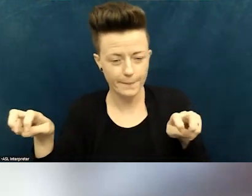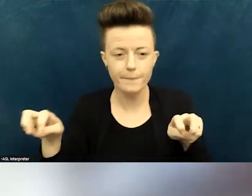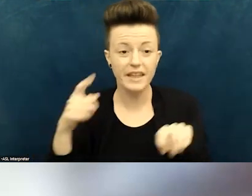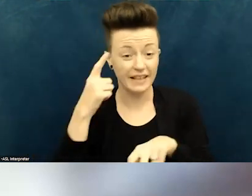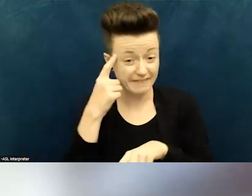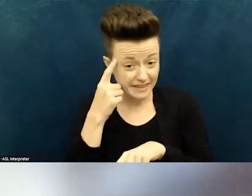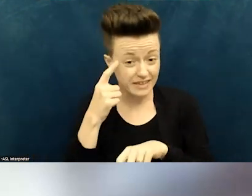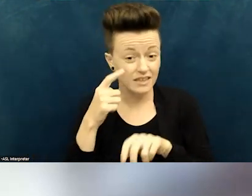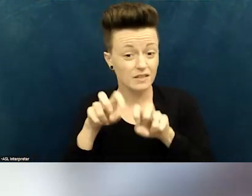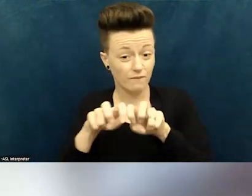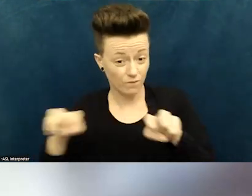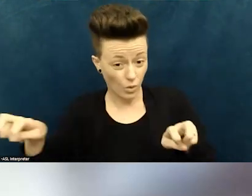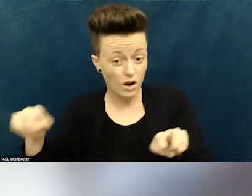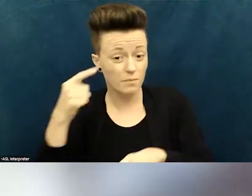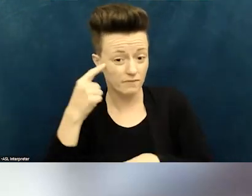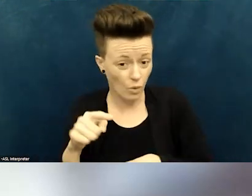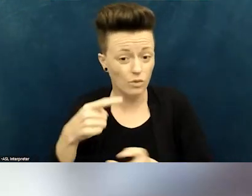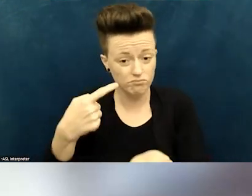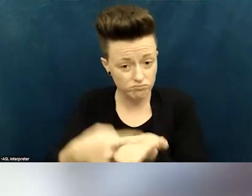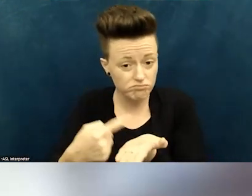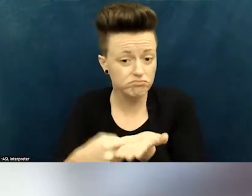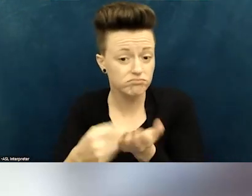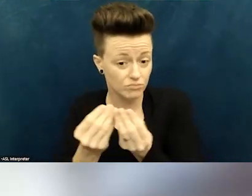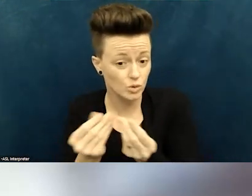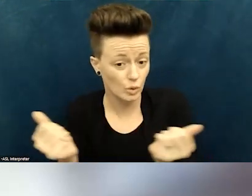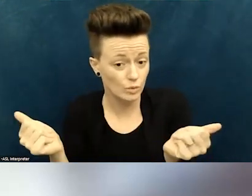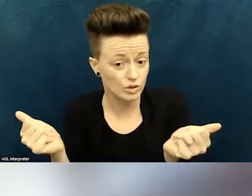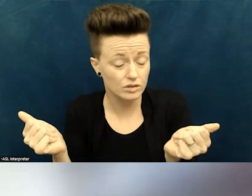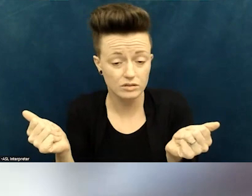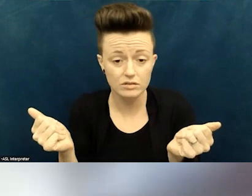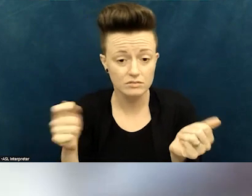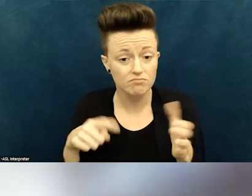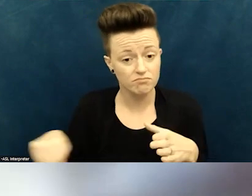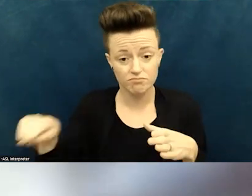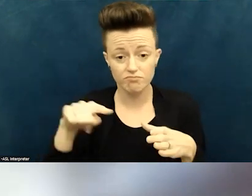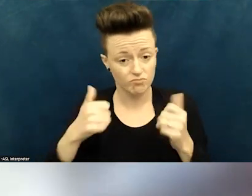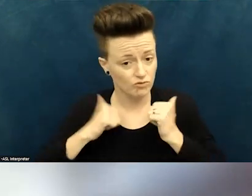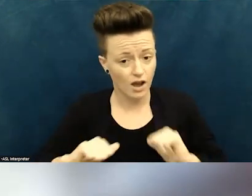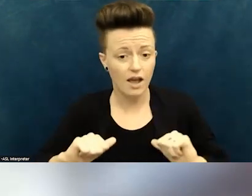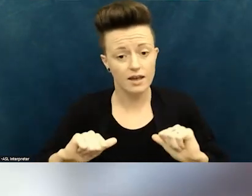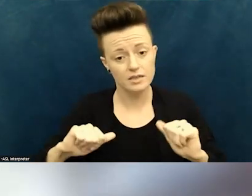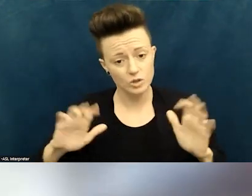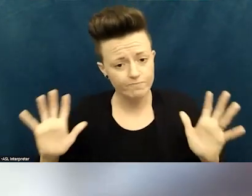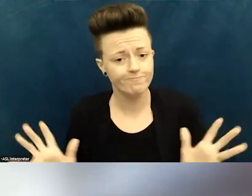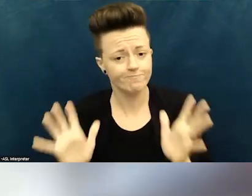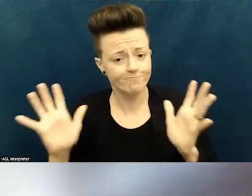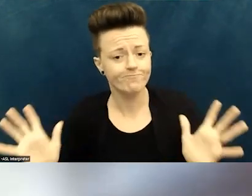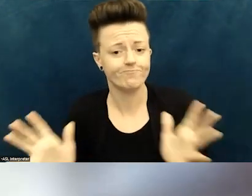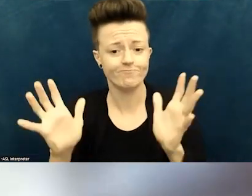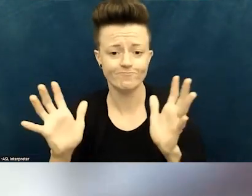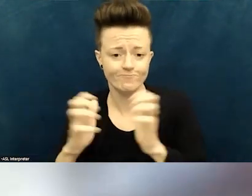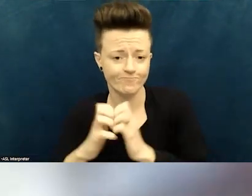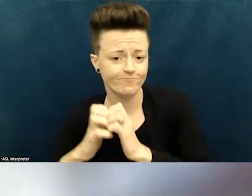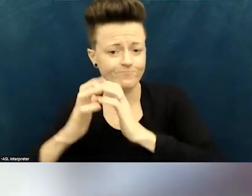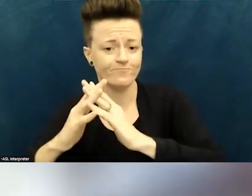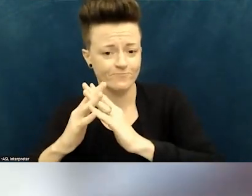about also, in, if anything, trying to regenerate, I'm going to say, because I do understand